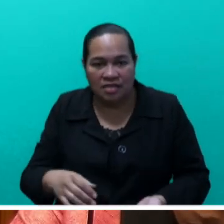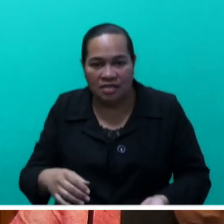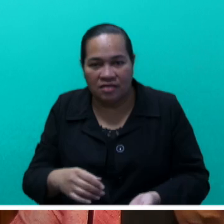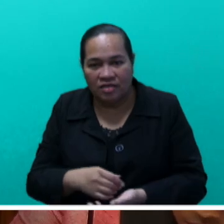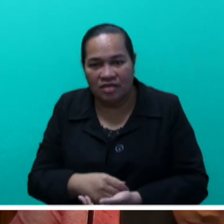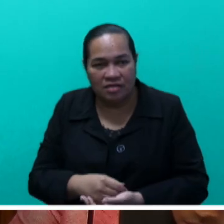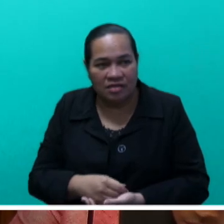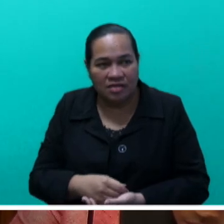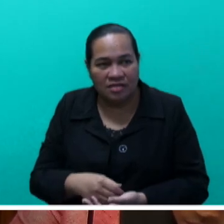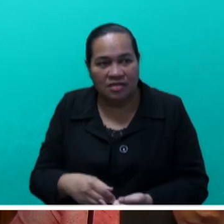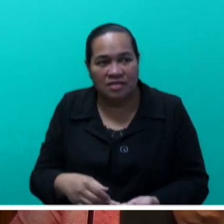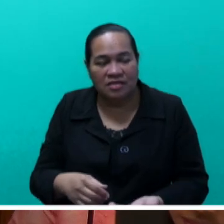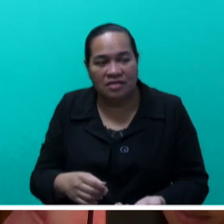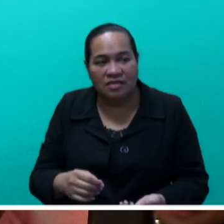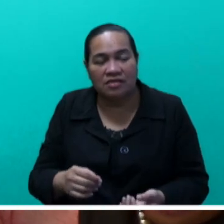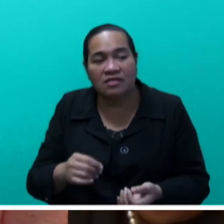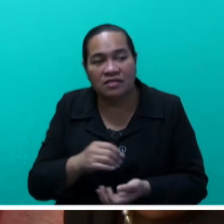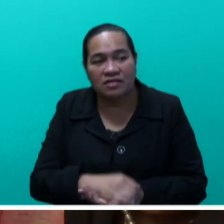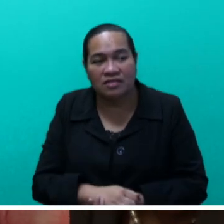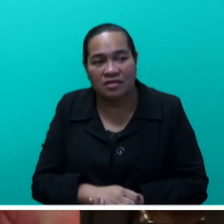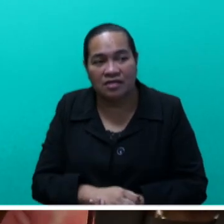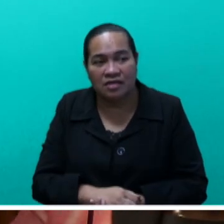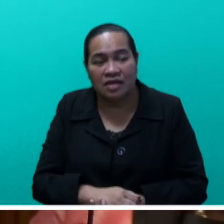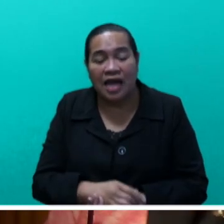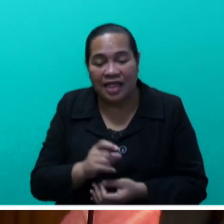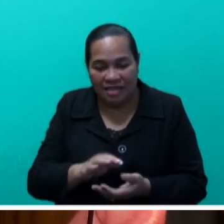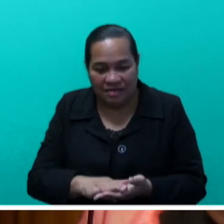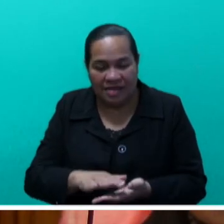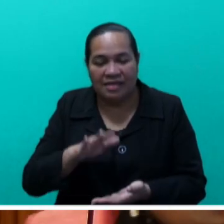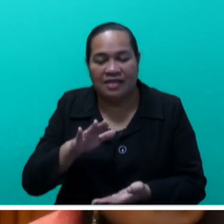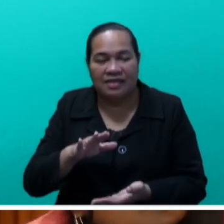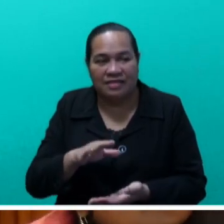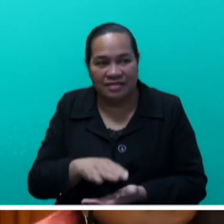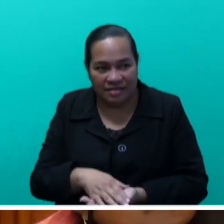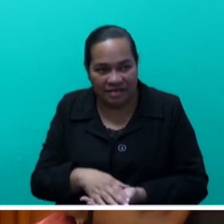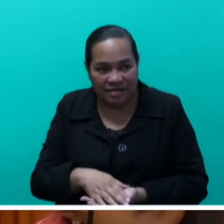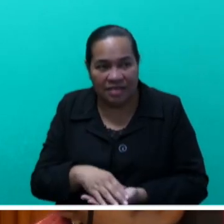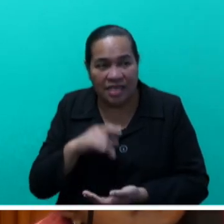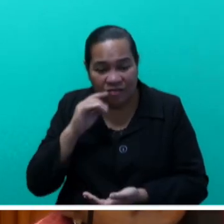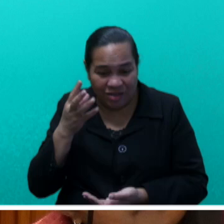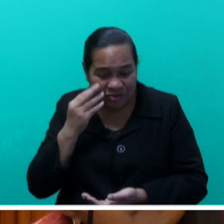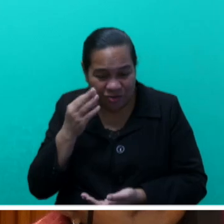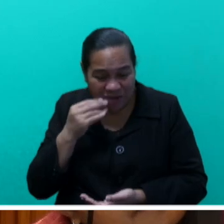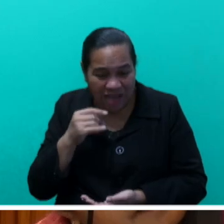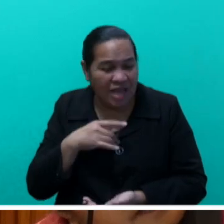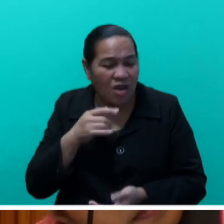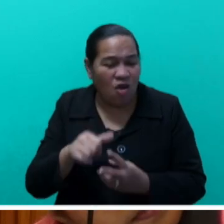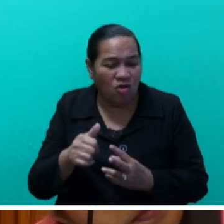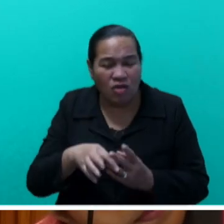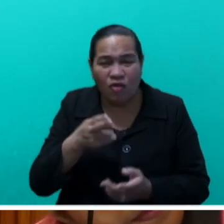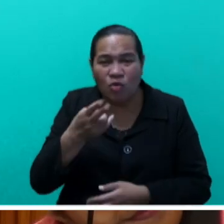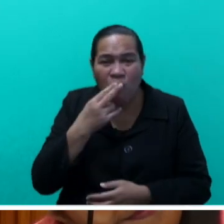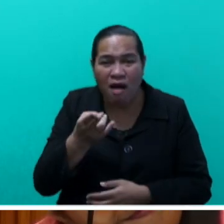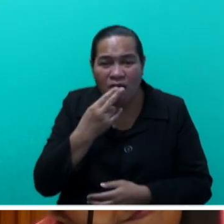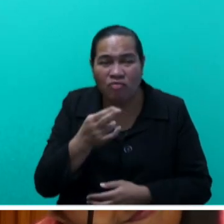Honourable Prime Minister in February this year. The increased tax on sugar-sweetened beverages and tobacco, which government had